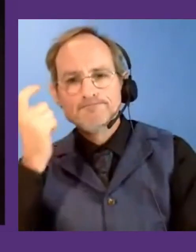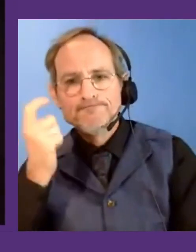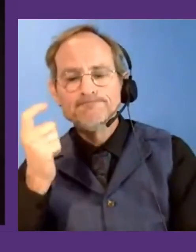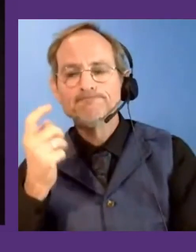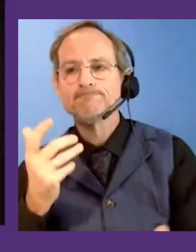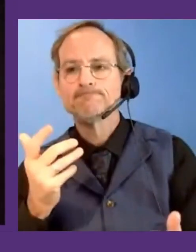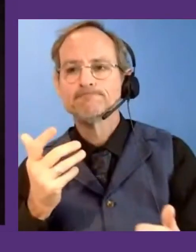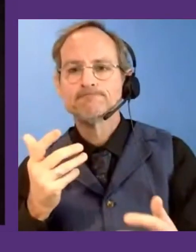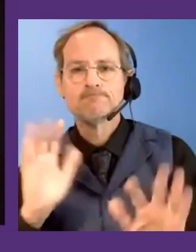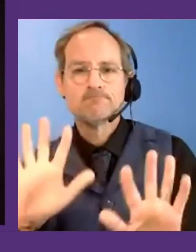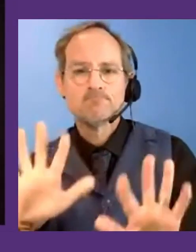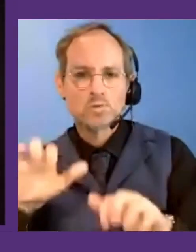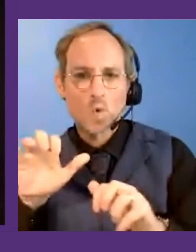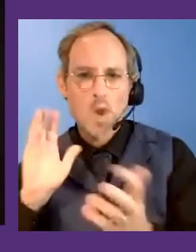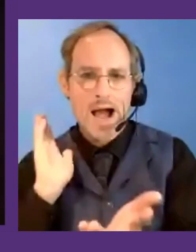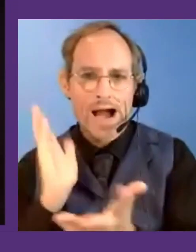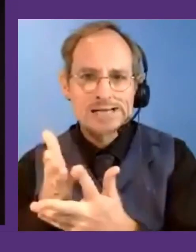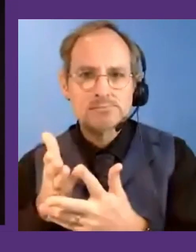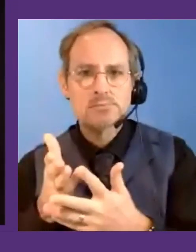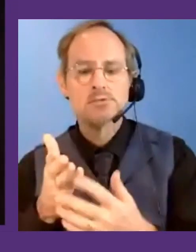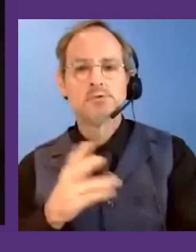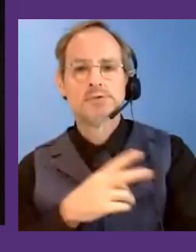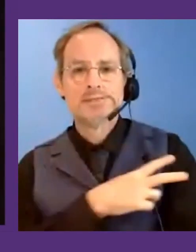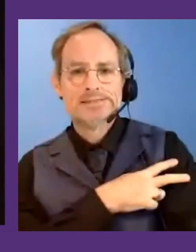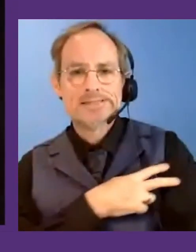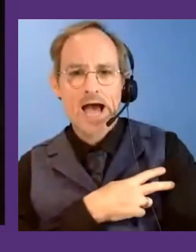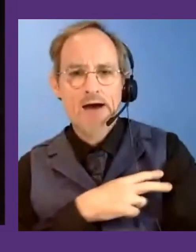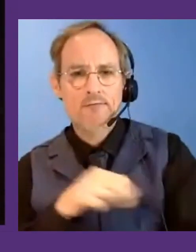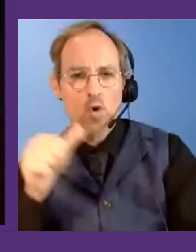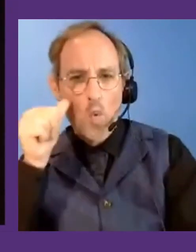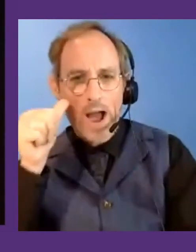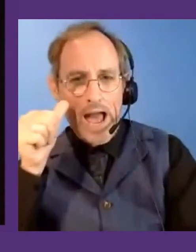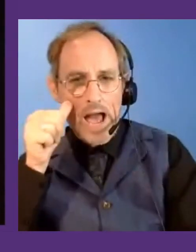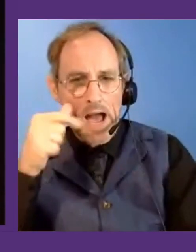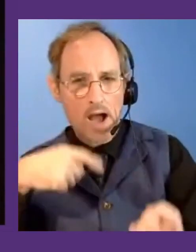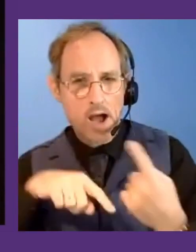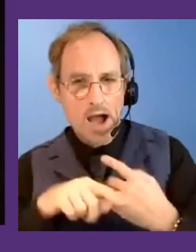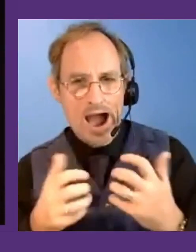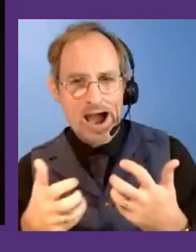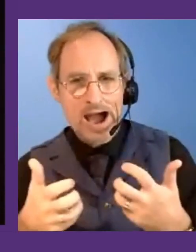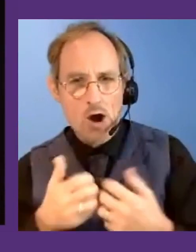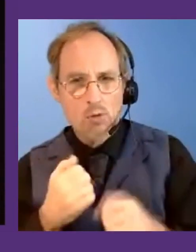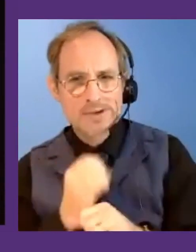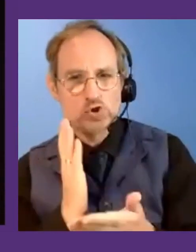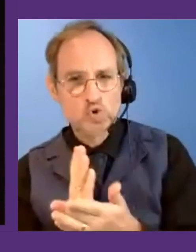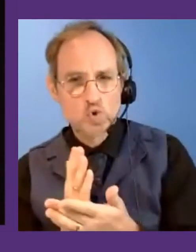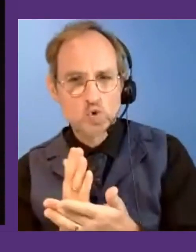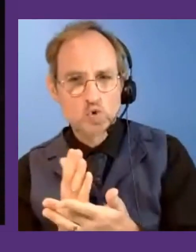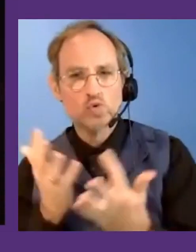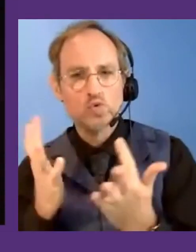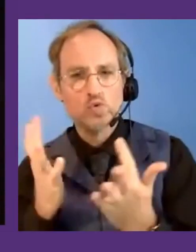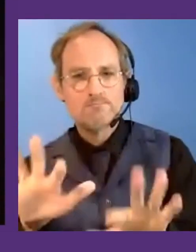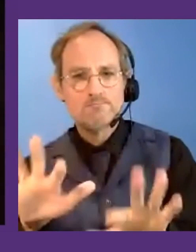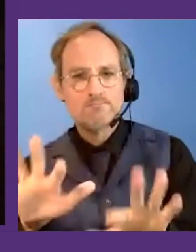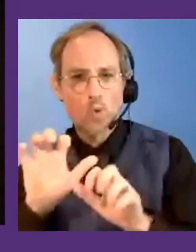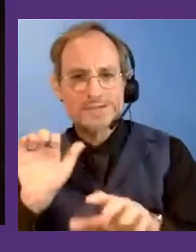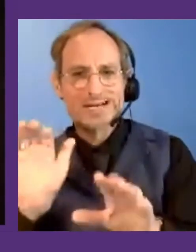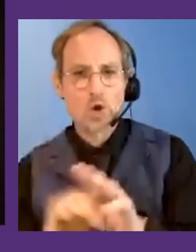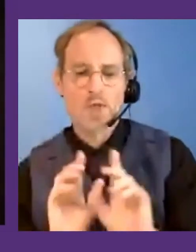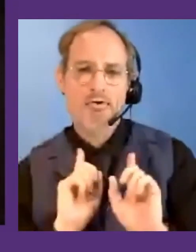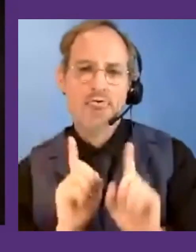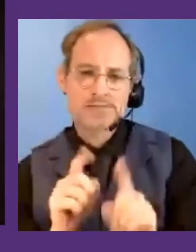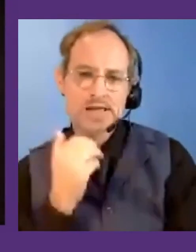or our staff are really aware of how to be inclusive? That's the much harder work day to day